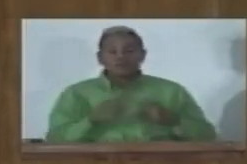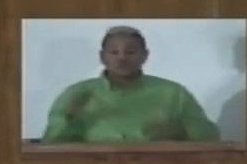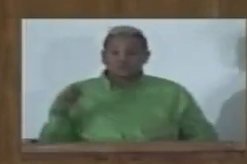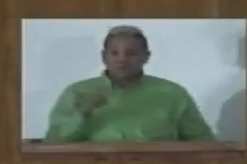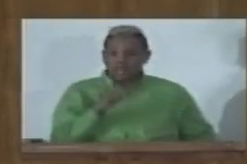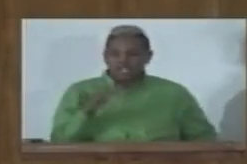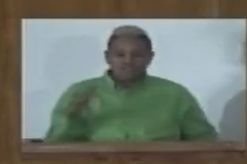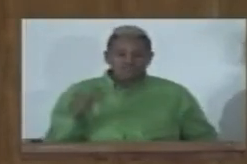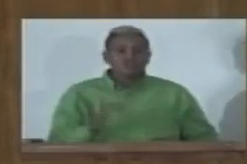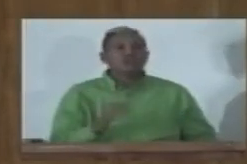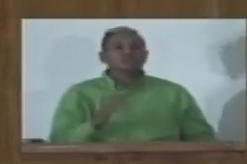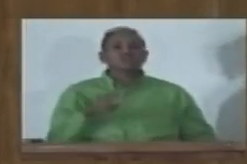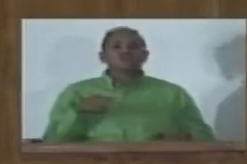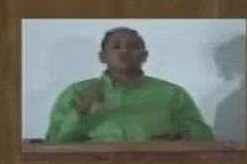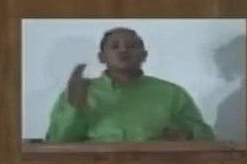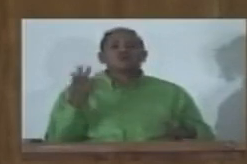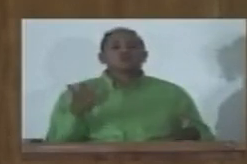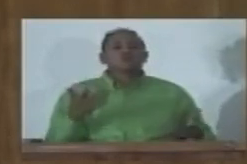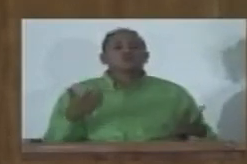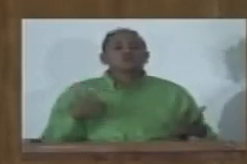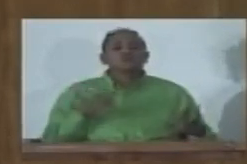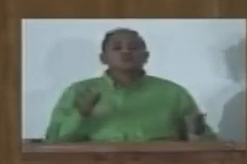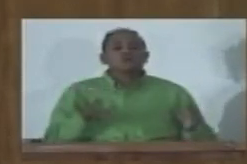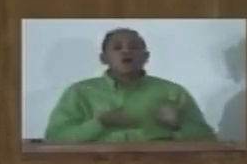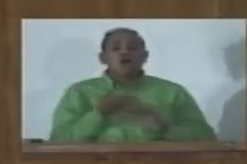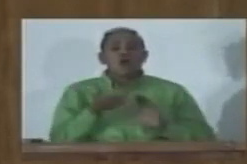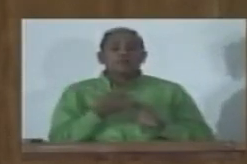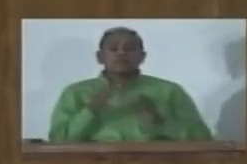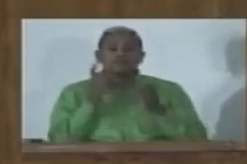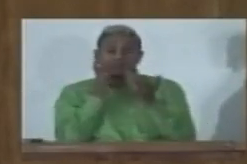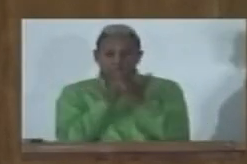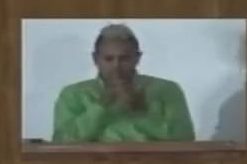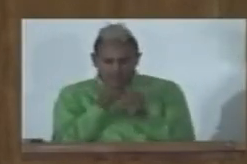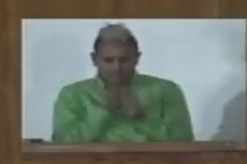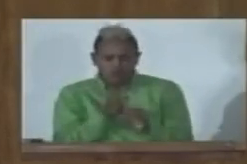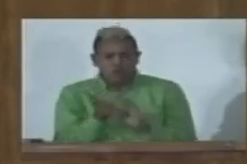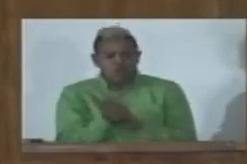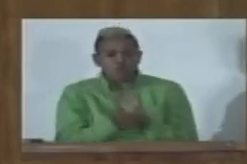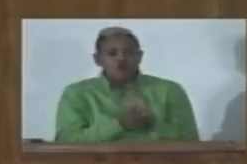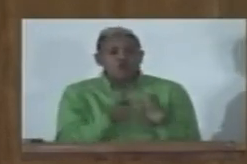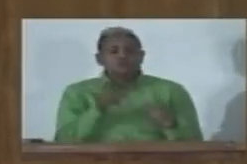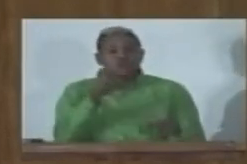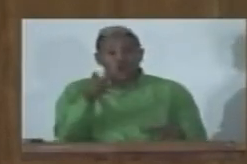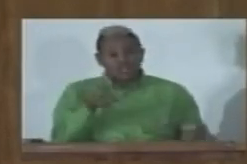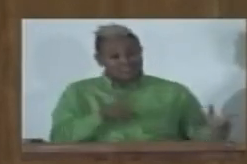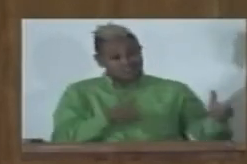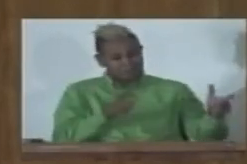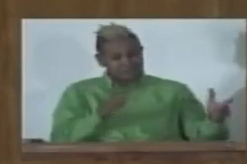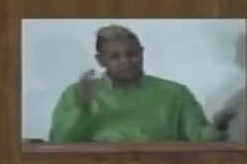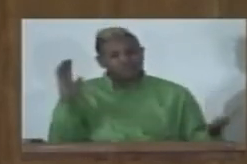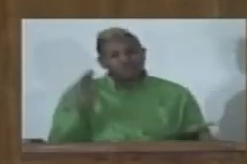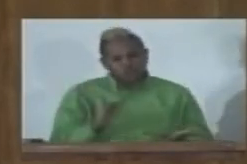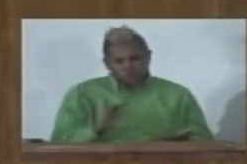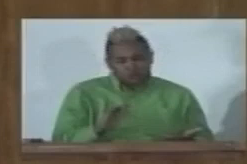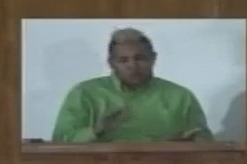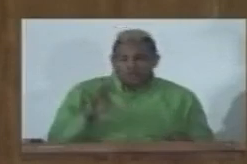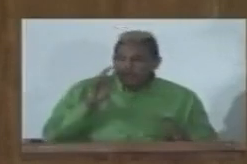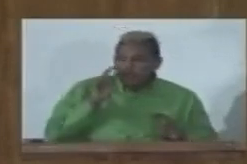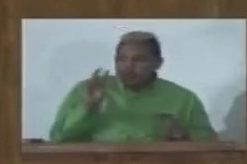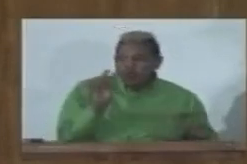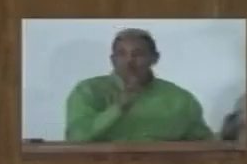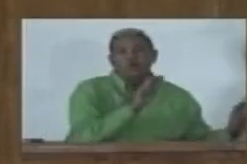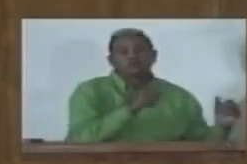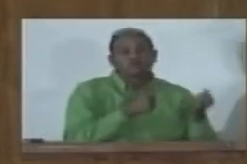alike. Let us operate within the law. Cut your speed, motorists, and look out for each